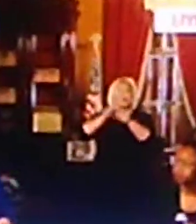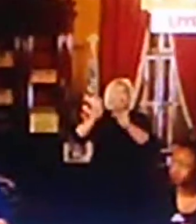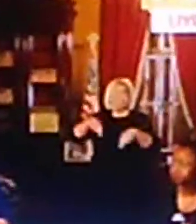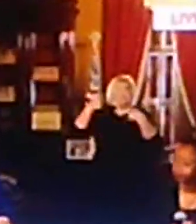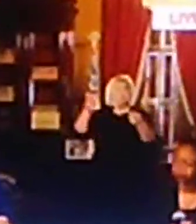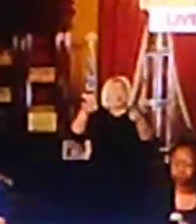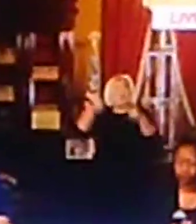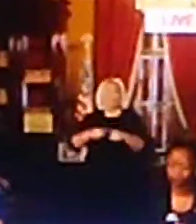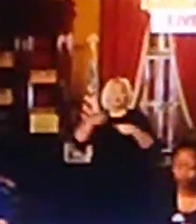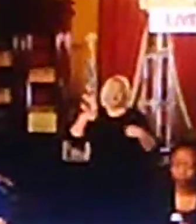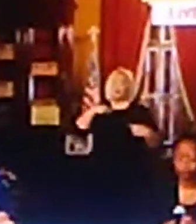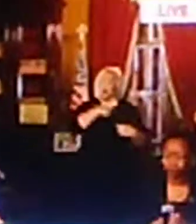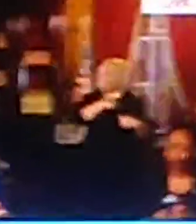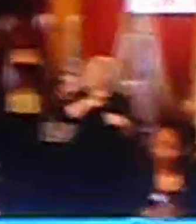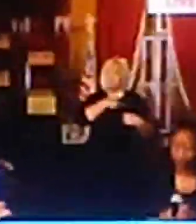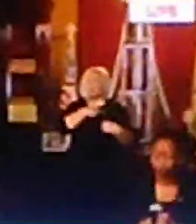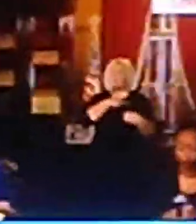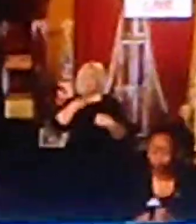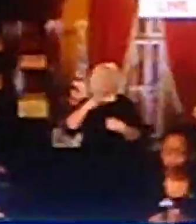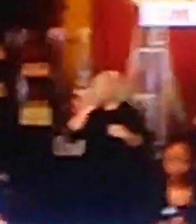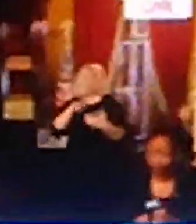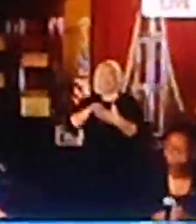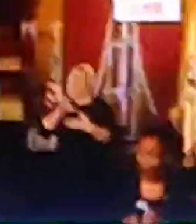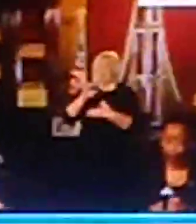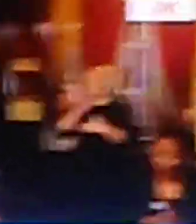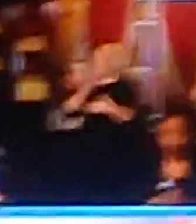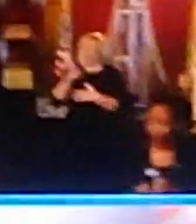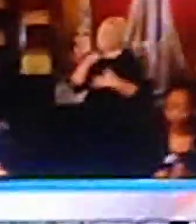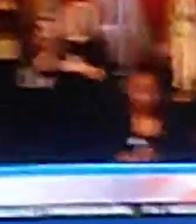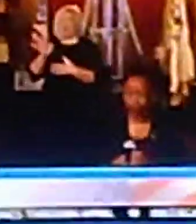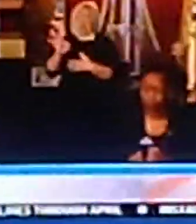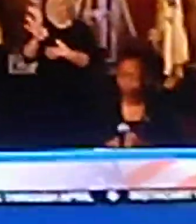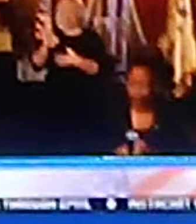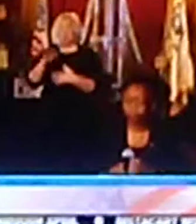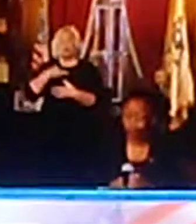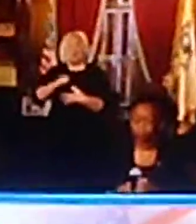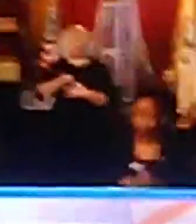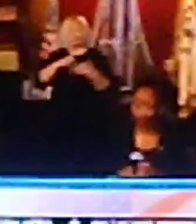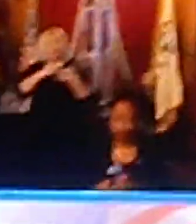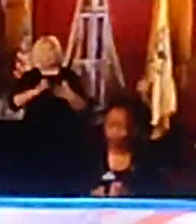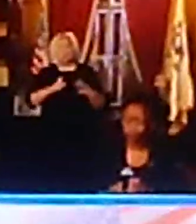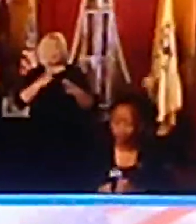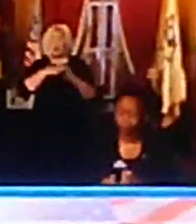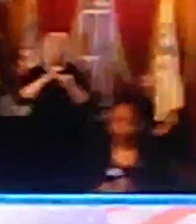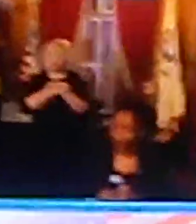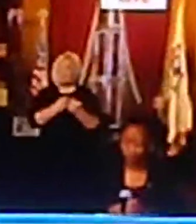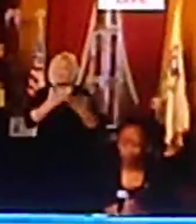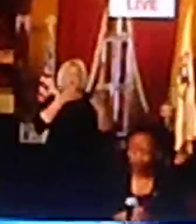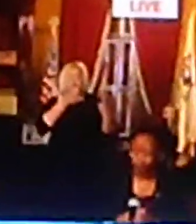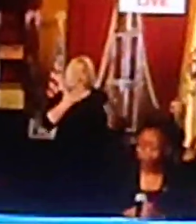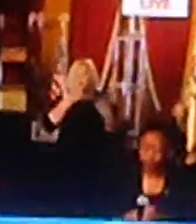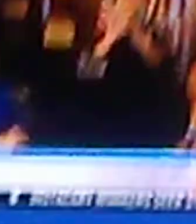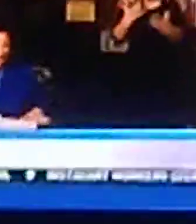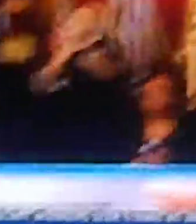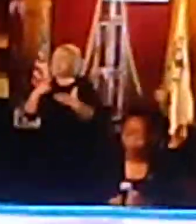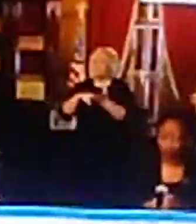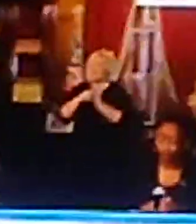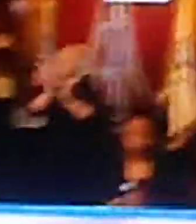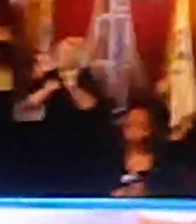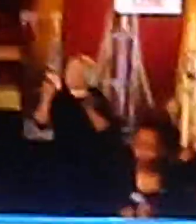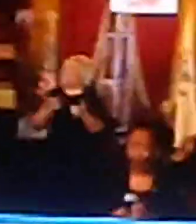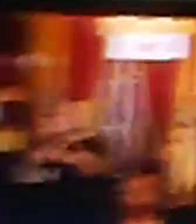unprecedented enemy, COVID-19. I'm proud of the leadership of our team, and that is inclusive of everyone here